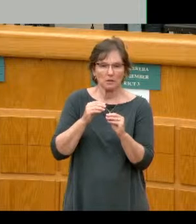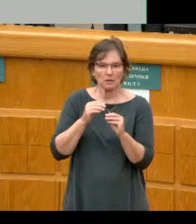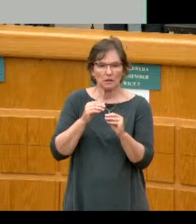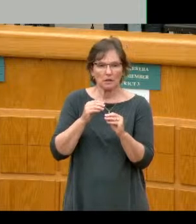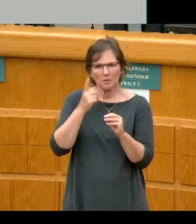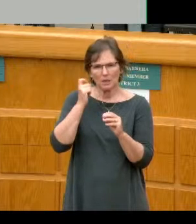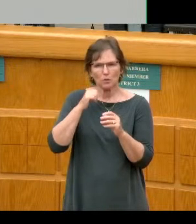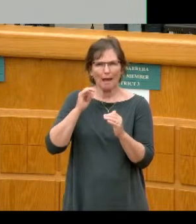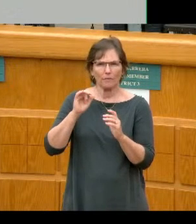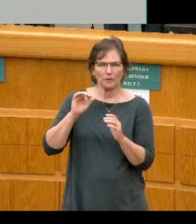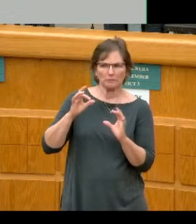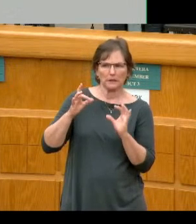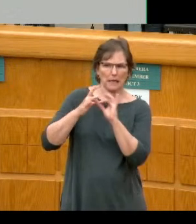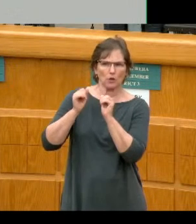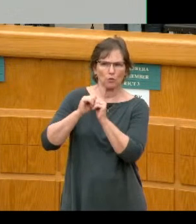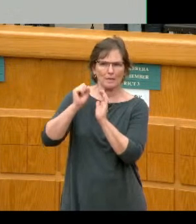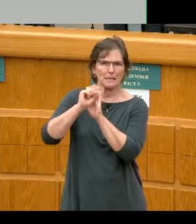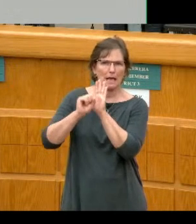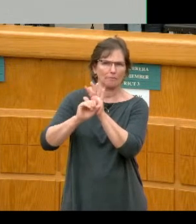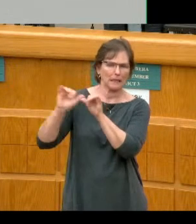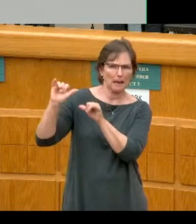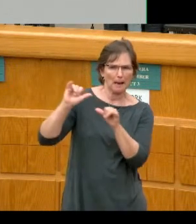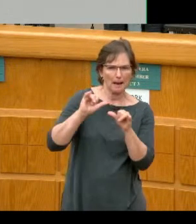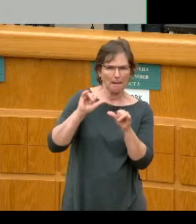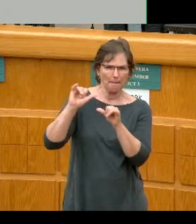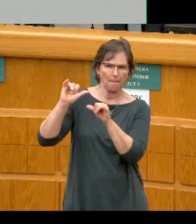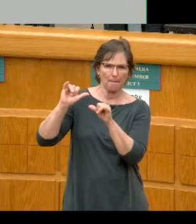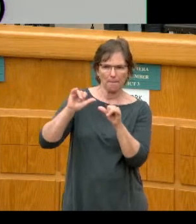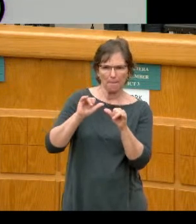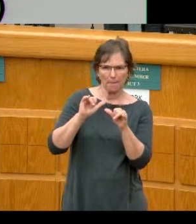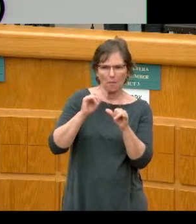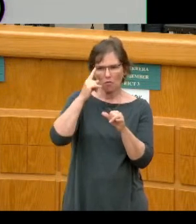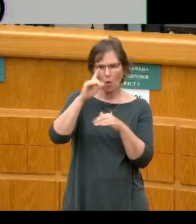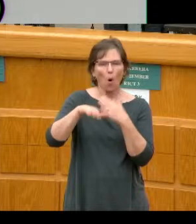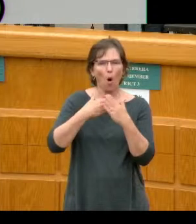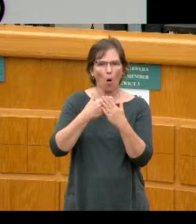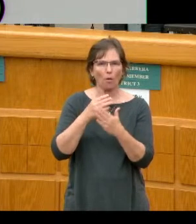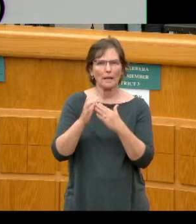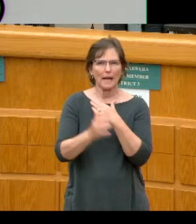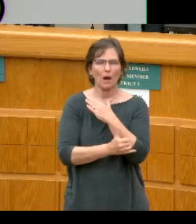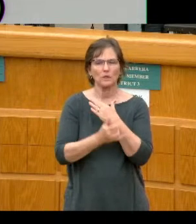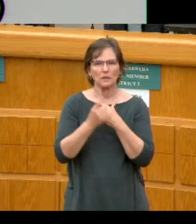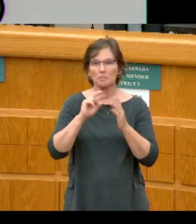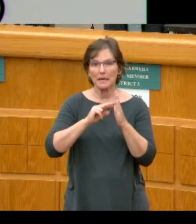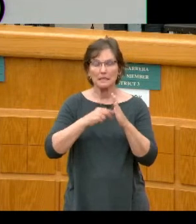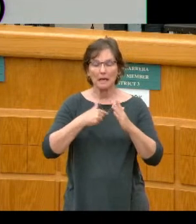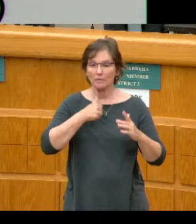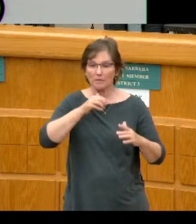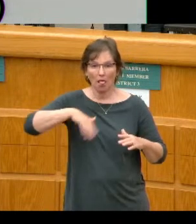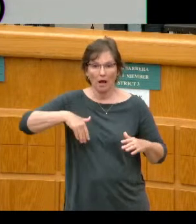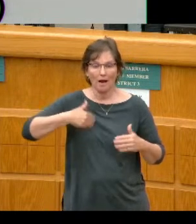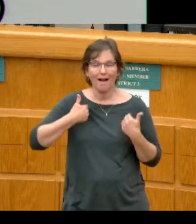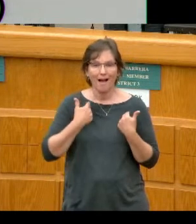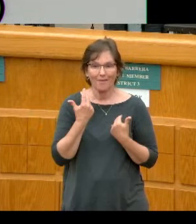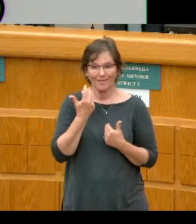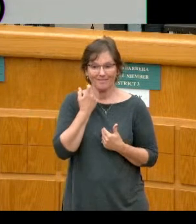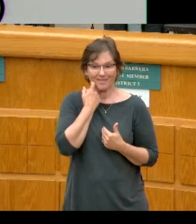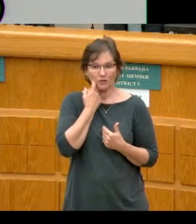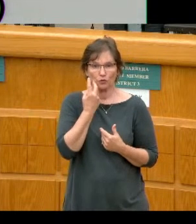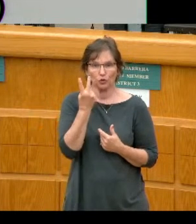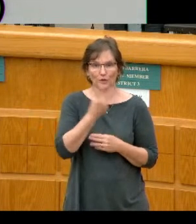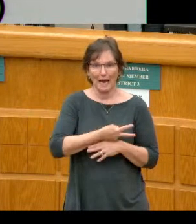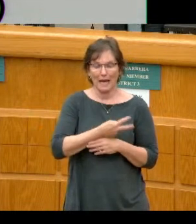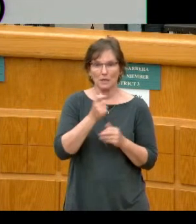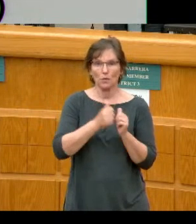B, Clayburgh, Aransas, etc. Everything's going up right now. And